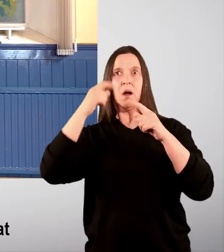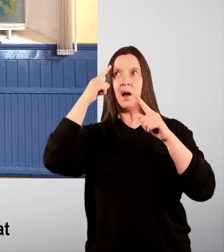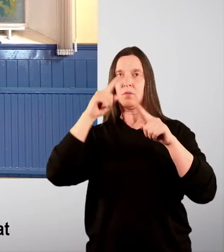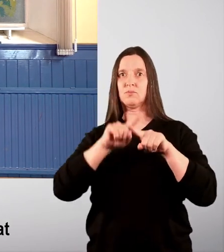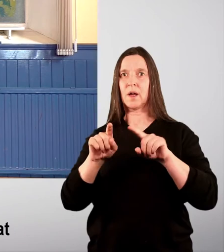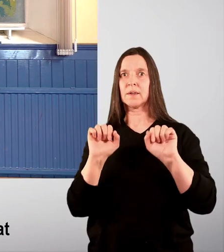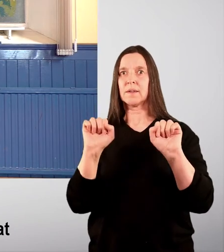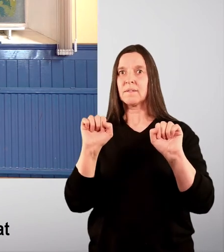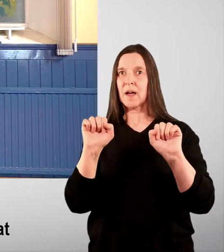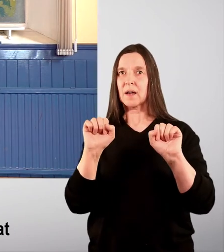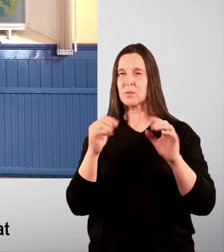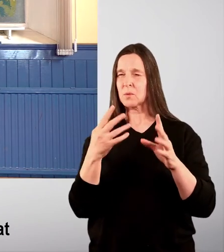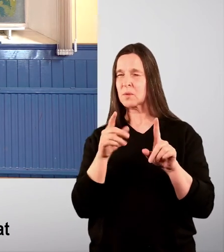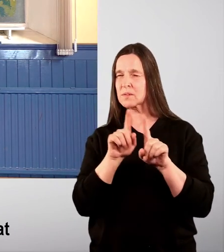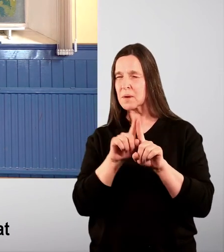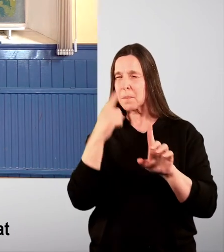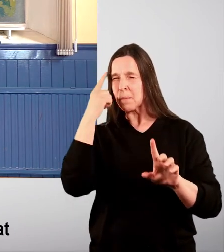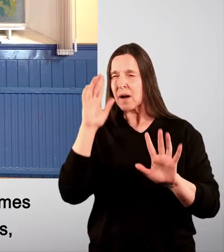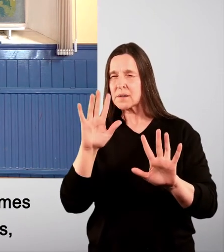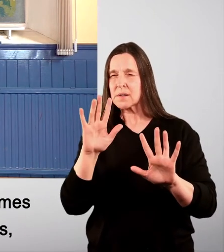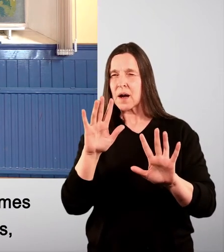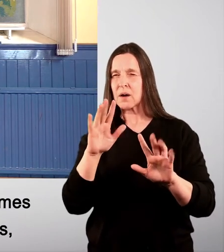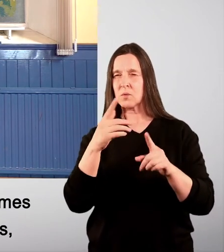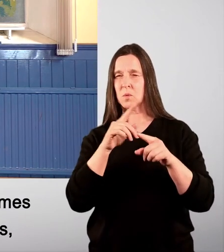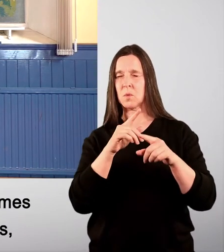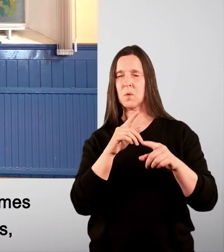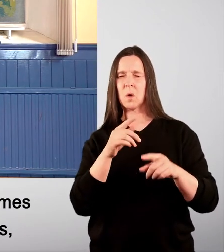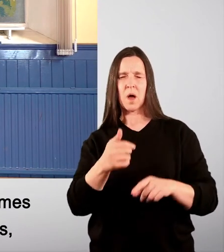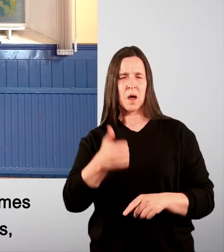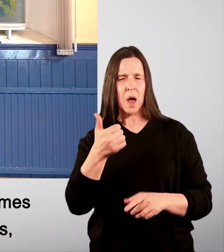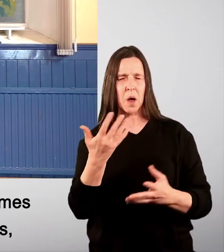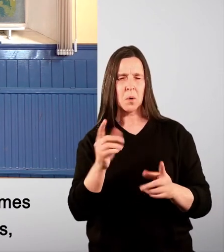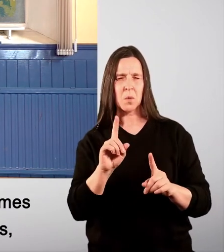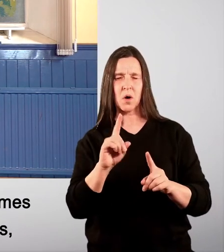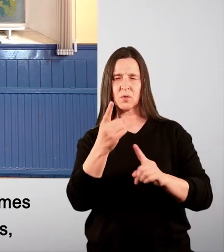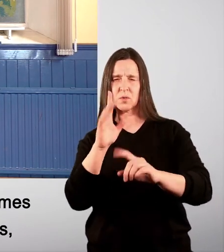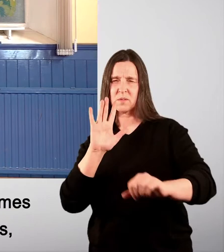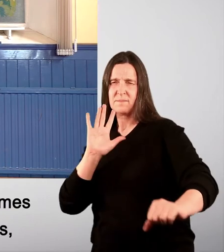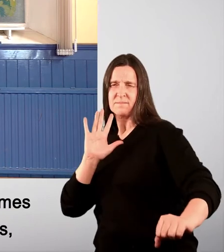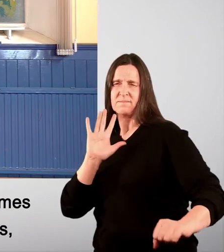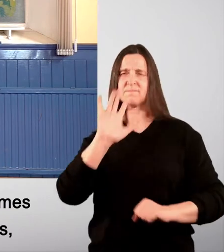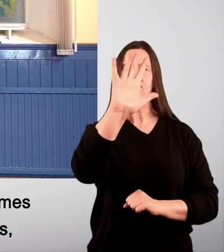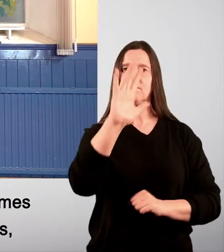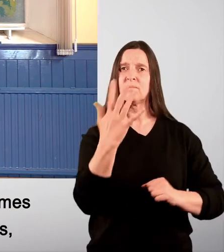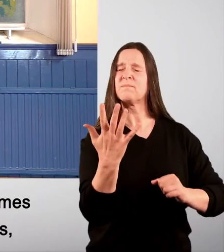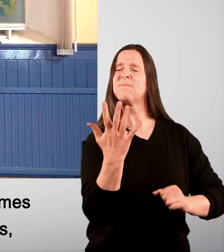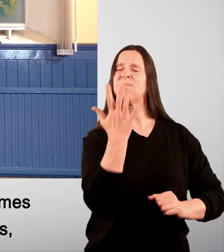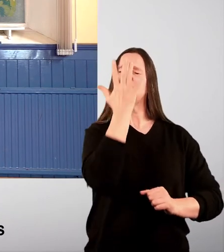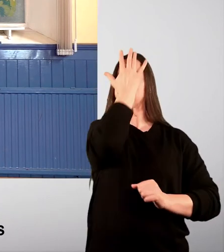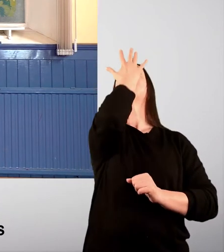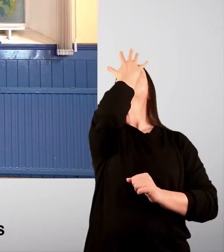Now, if you ever watch amateur boxing, you'll find that as boxers box away and they get cut, sometimes they don't respond straight